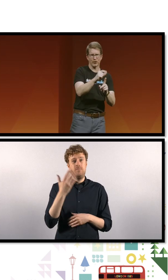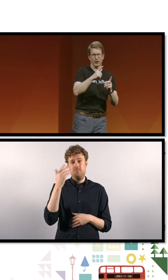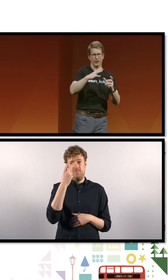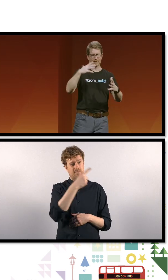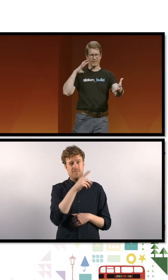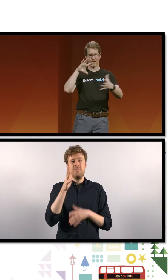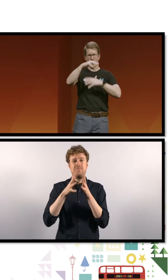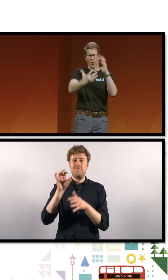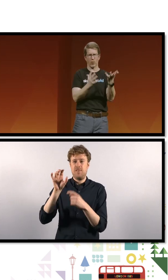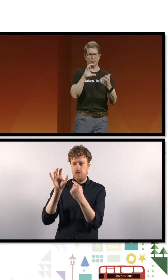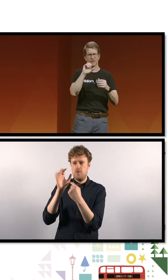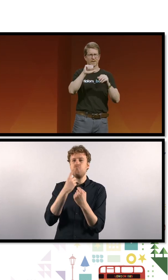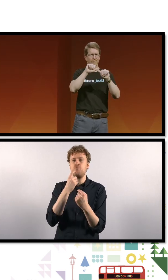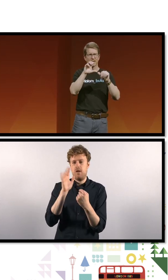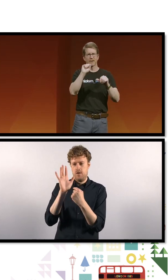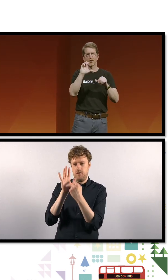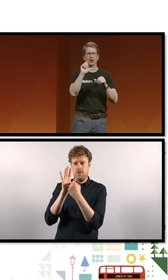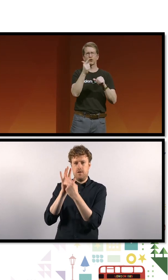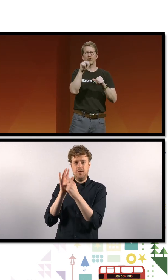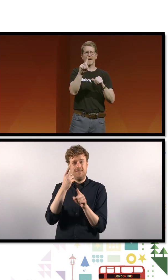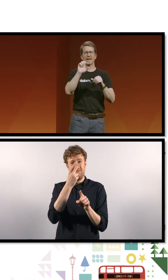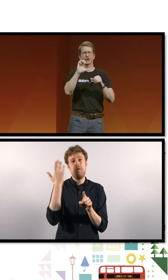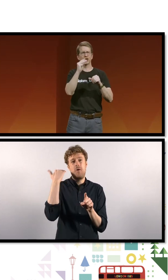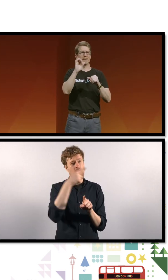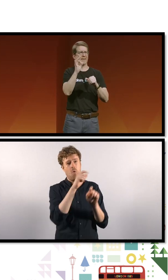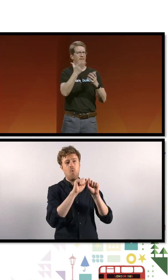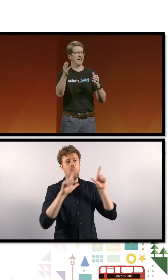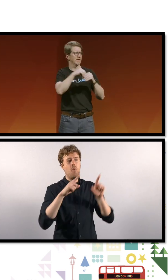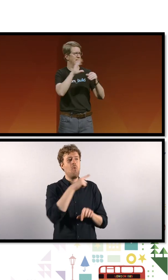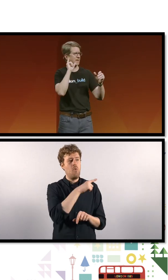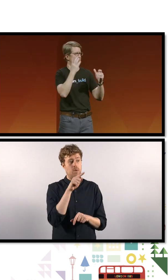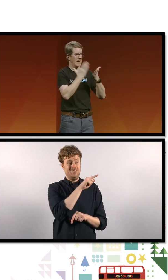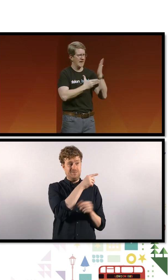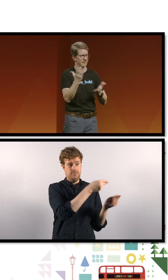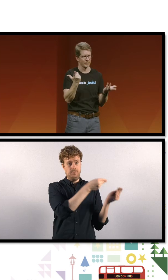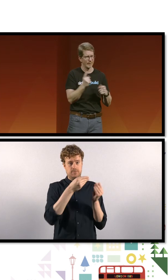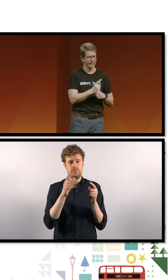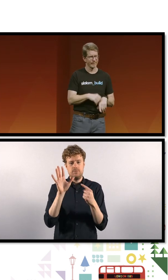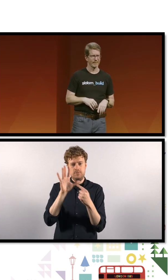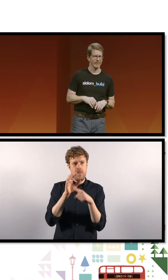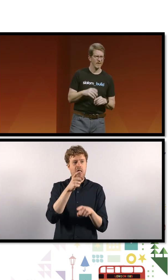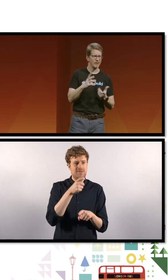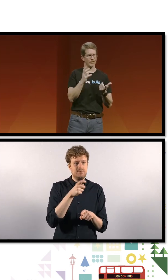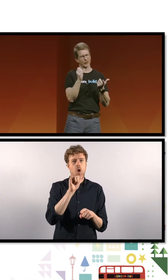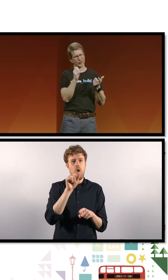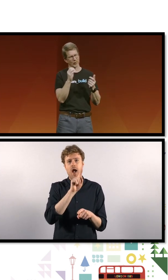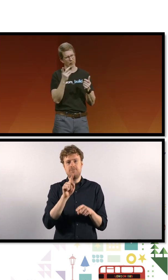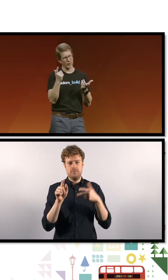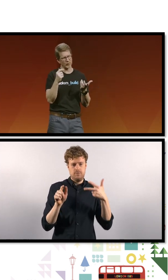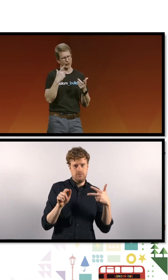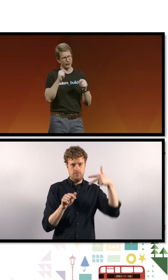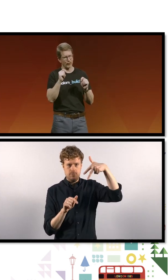So interacting with that and trying to capture the entire grand scheme of my hand and what's happening